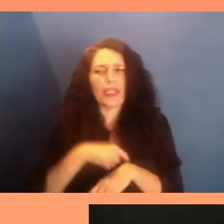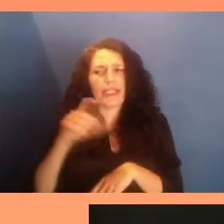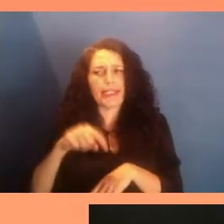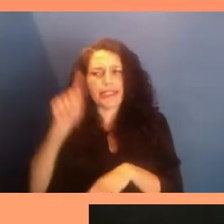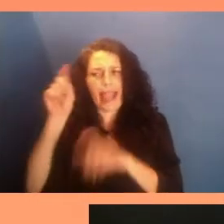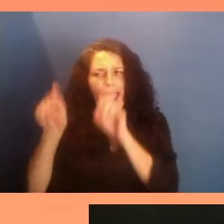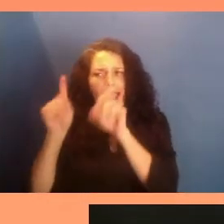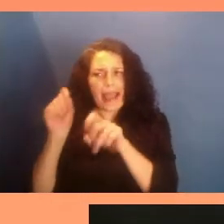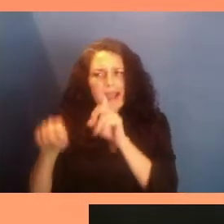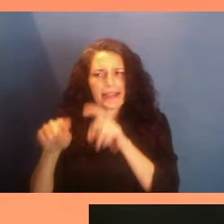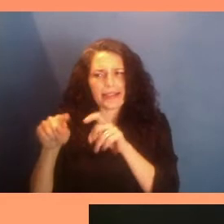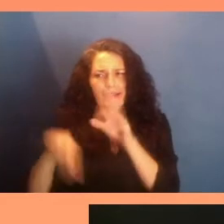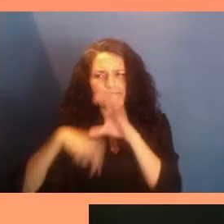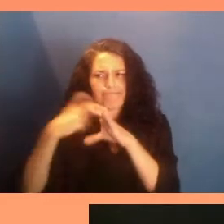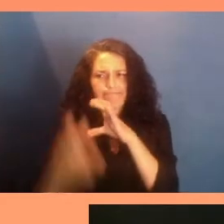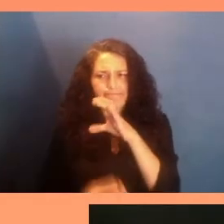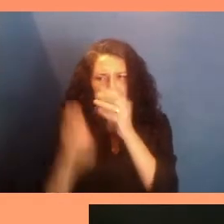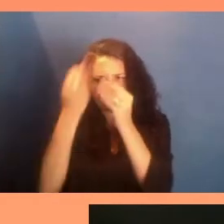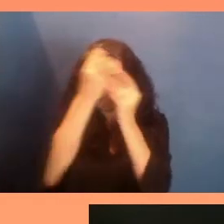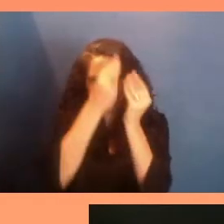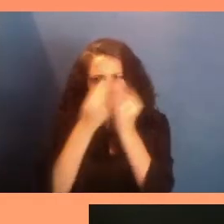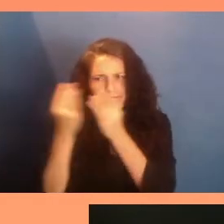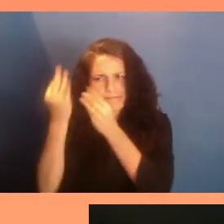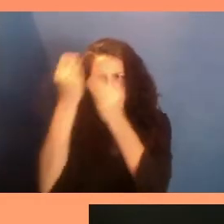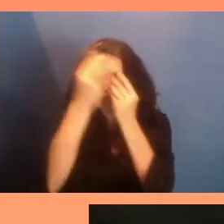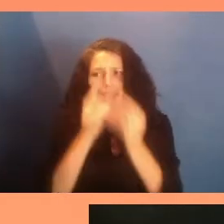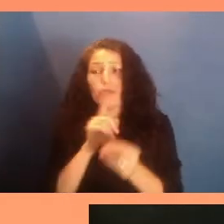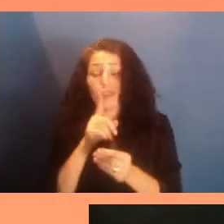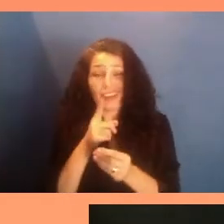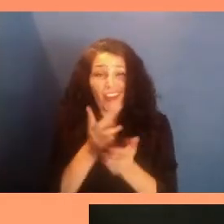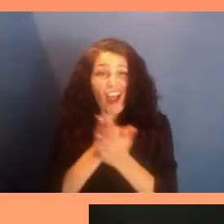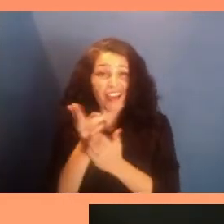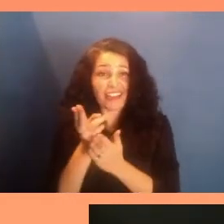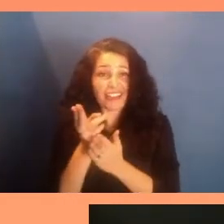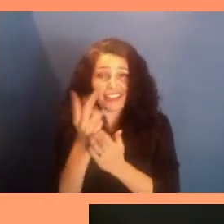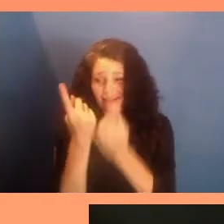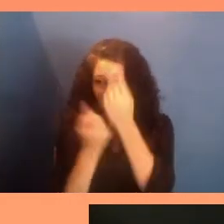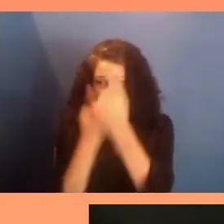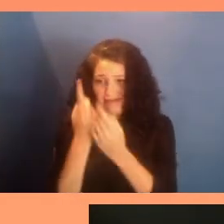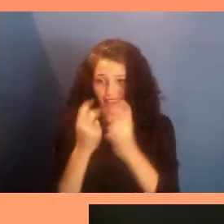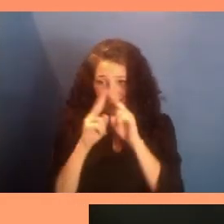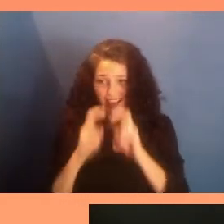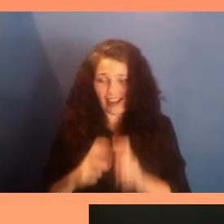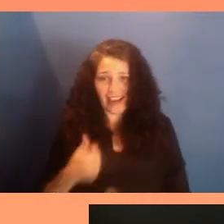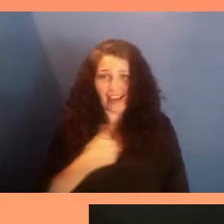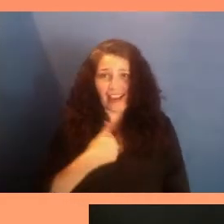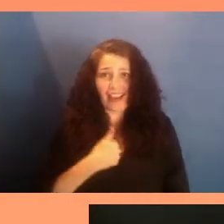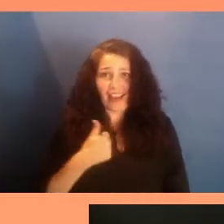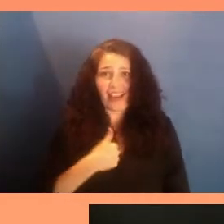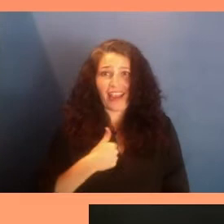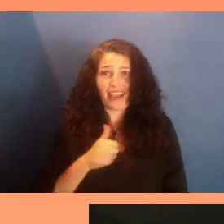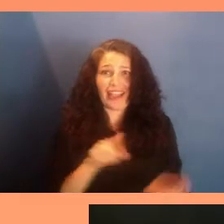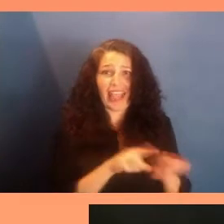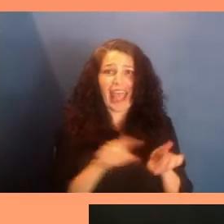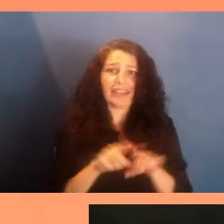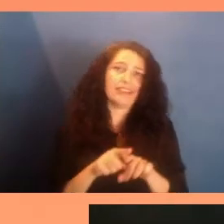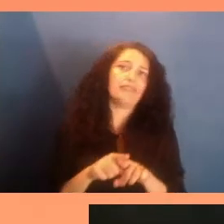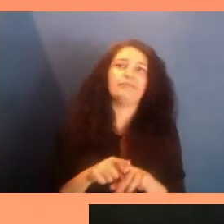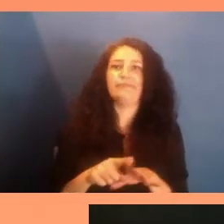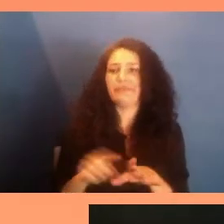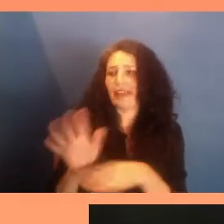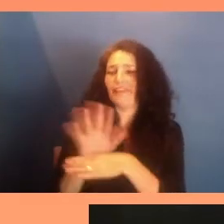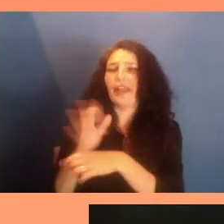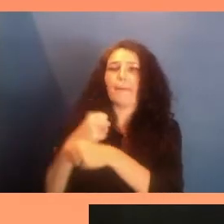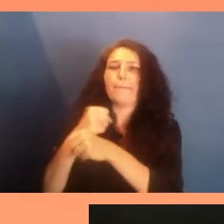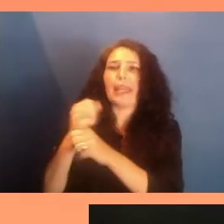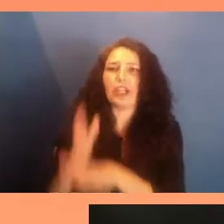dive into these things, to be honestly interrogating ourselves as makers and each other as makers, and challenging ourselves. And I know, like one of